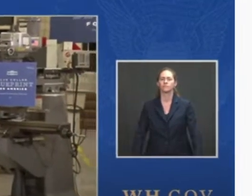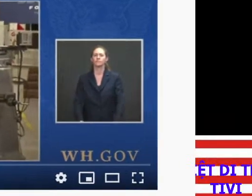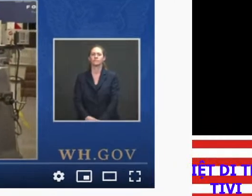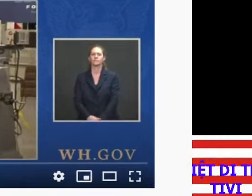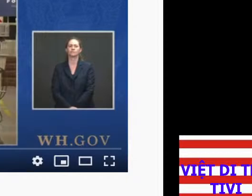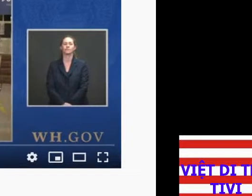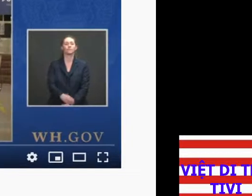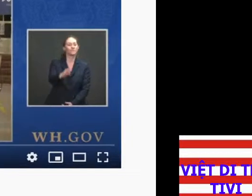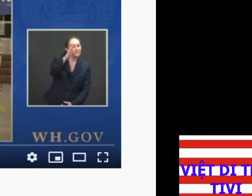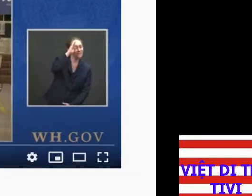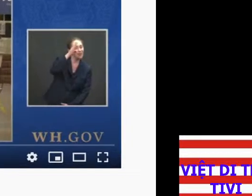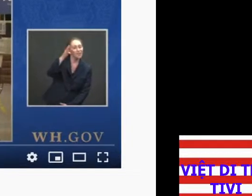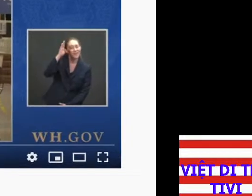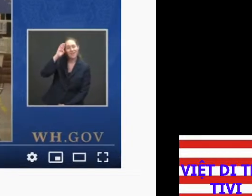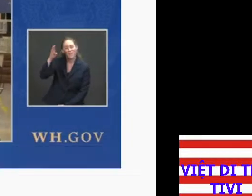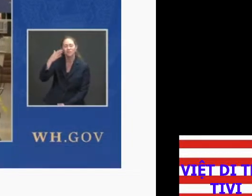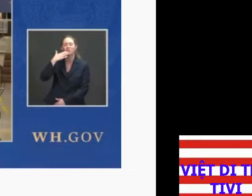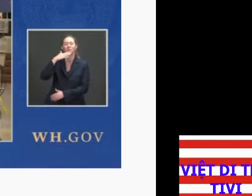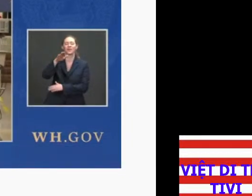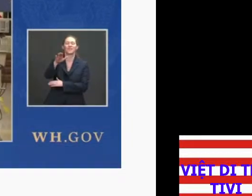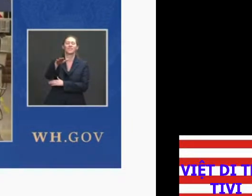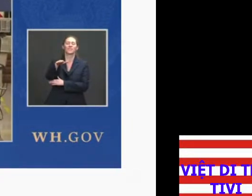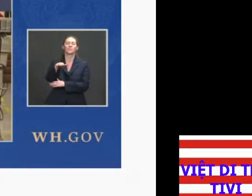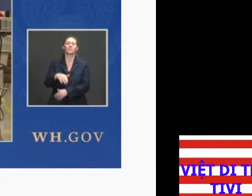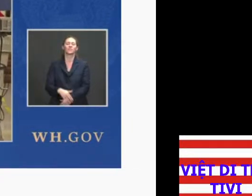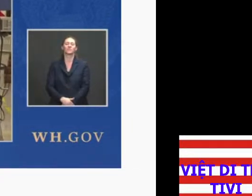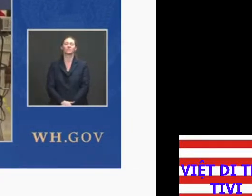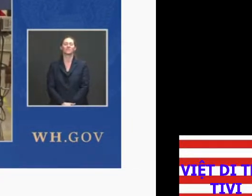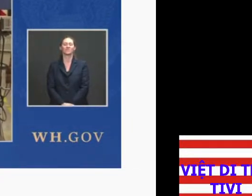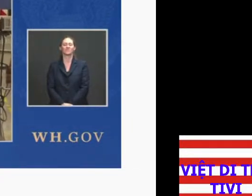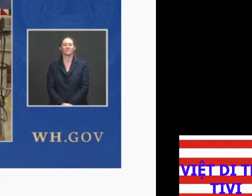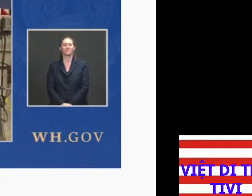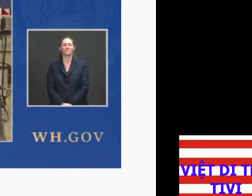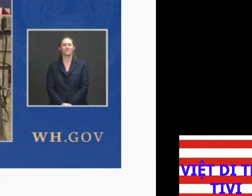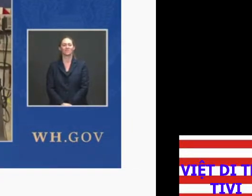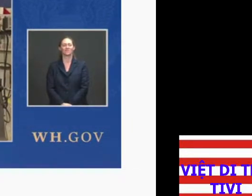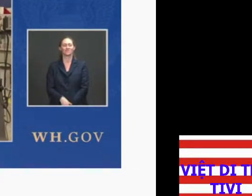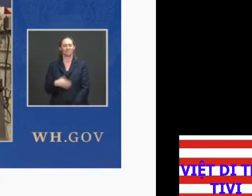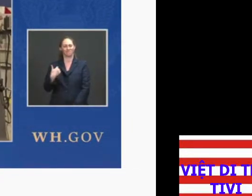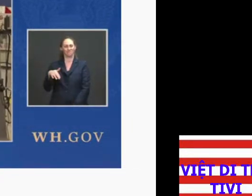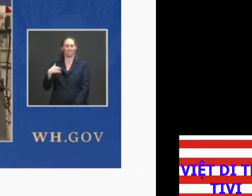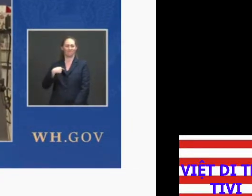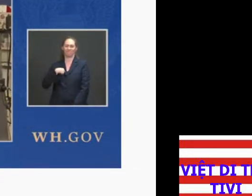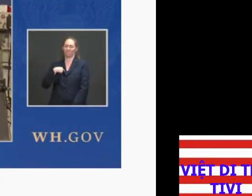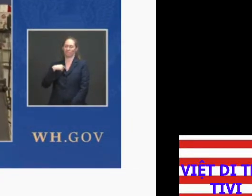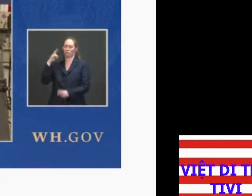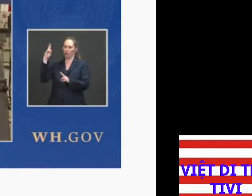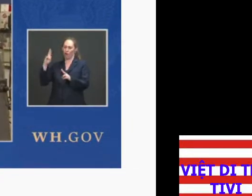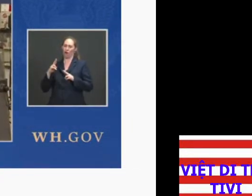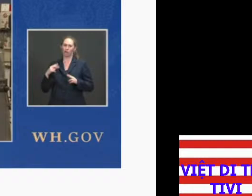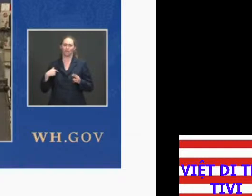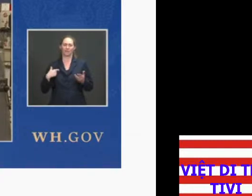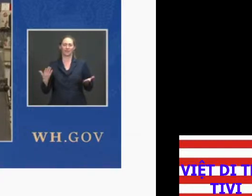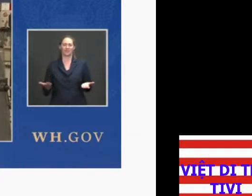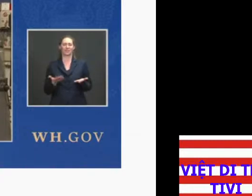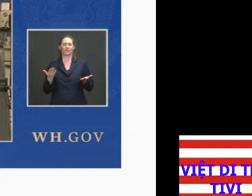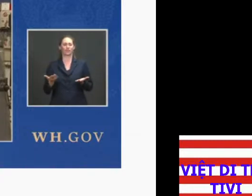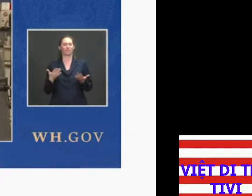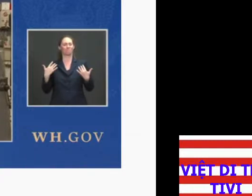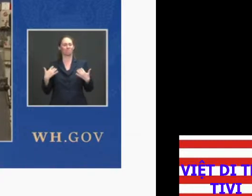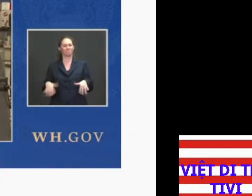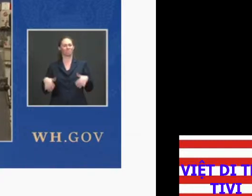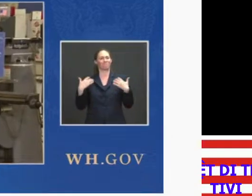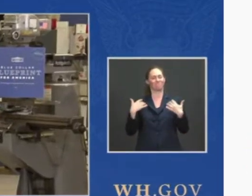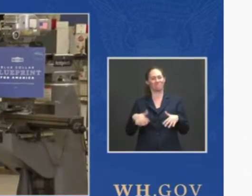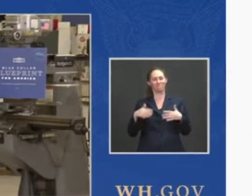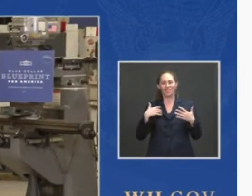Hi, good afternoon, everybody. It's an honor for me to be here, and it's a great privilege for me to be able to greet all of you